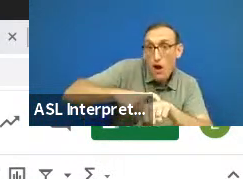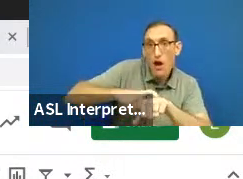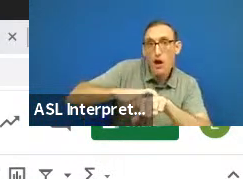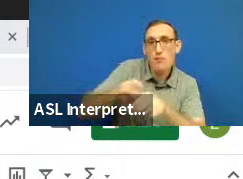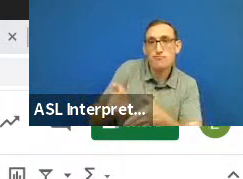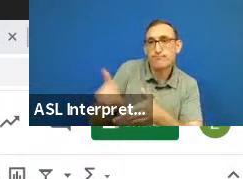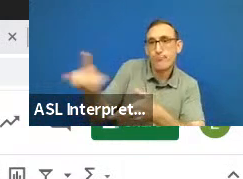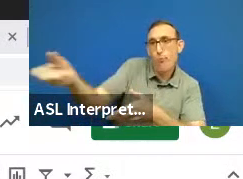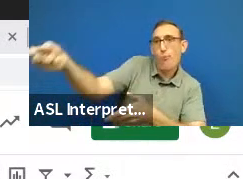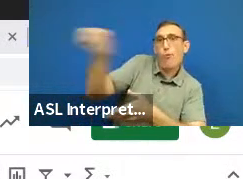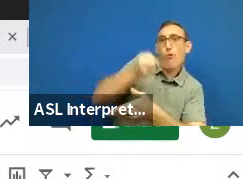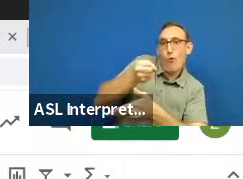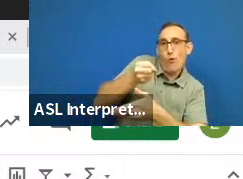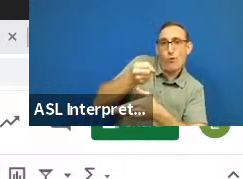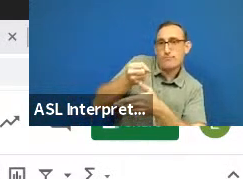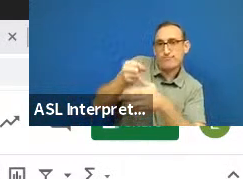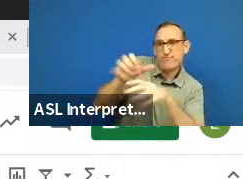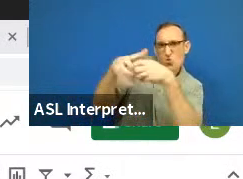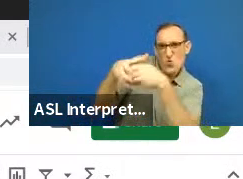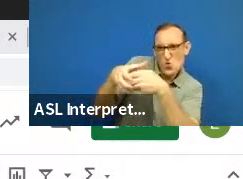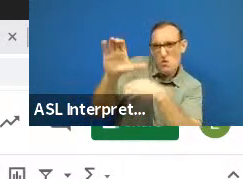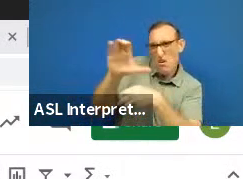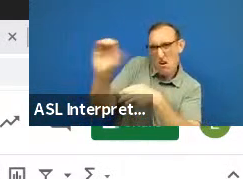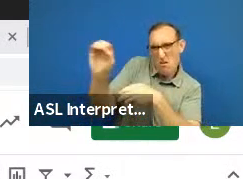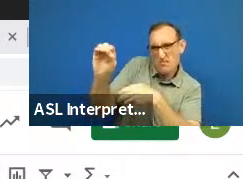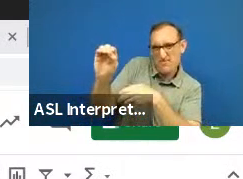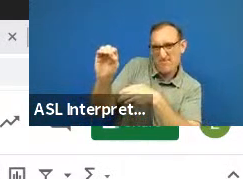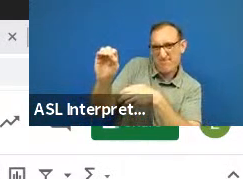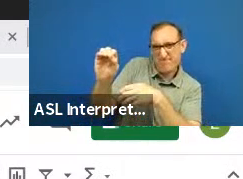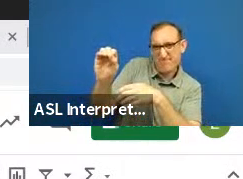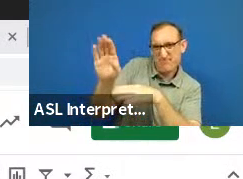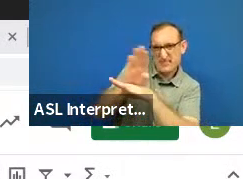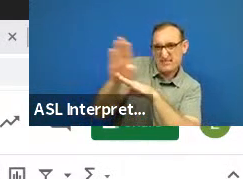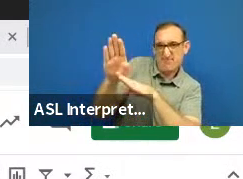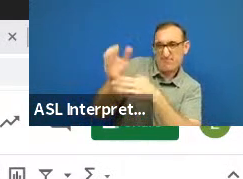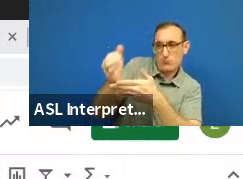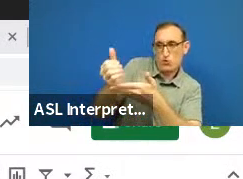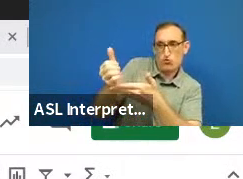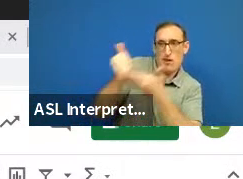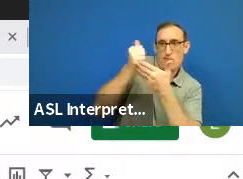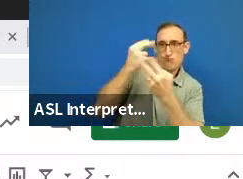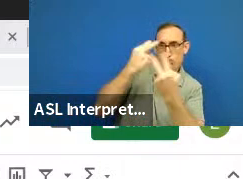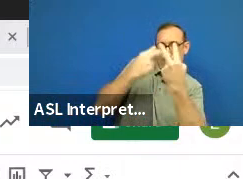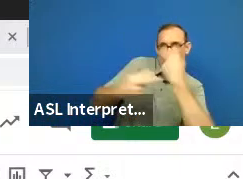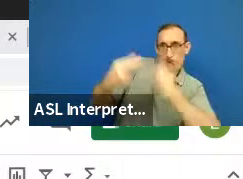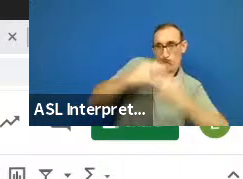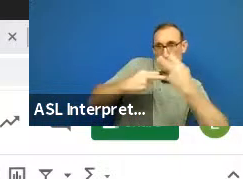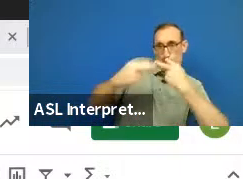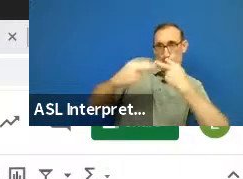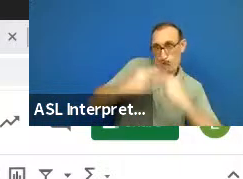support from any of the organizations that were named, COTNIA or GSBA.